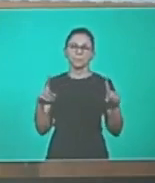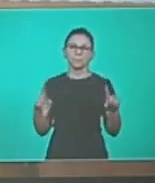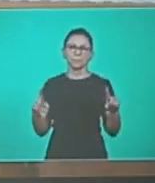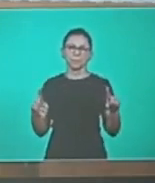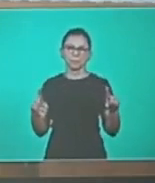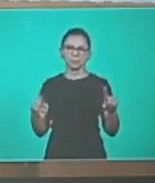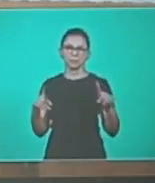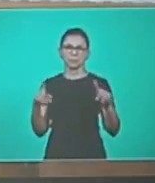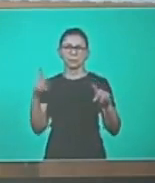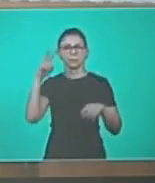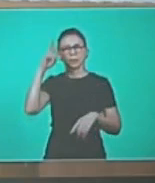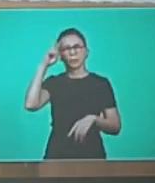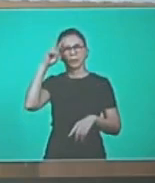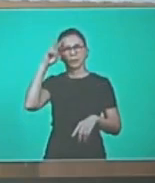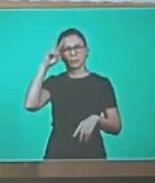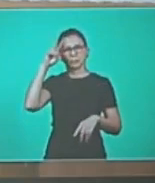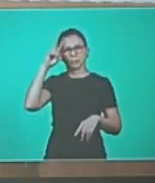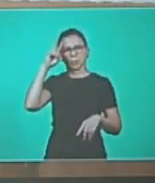understand that